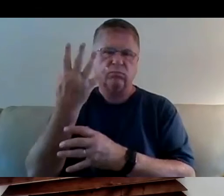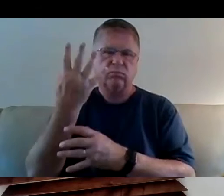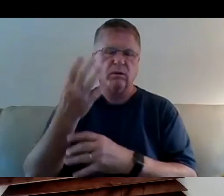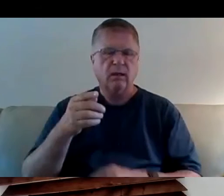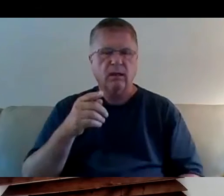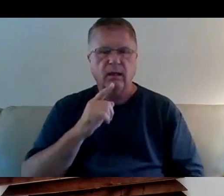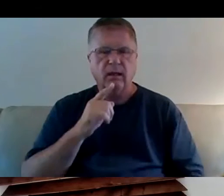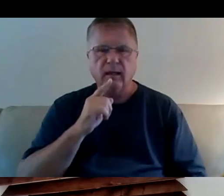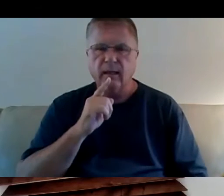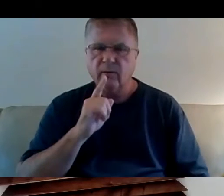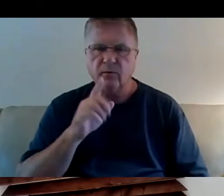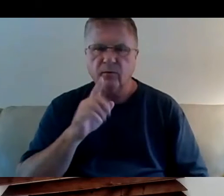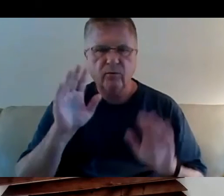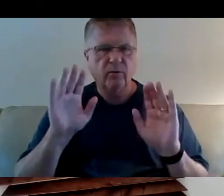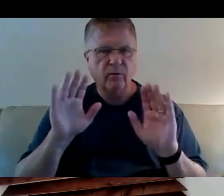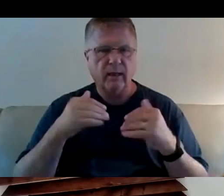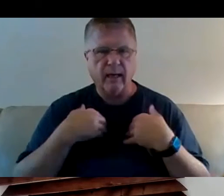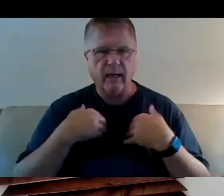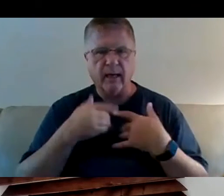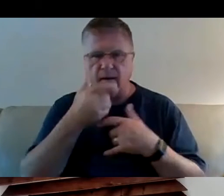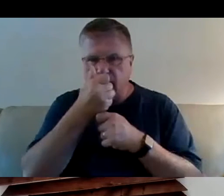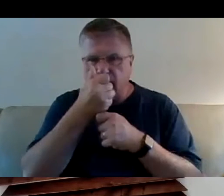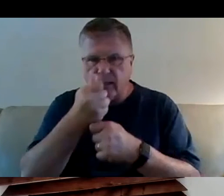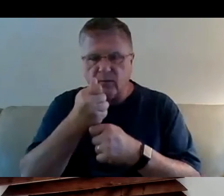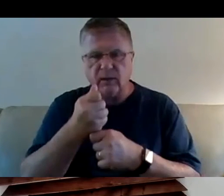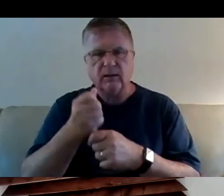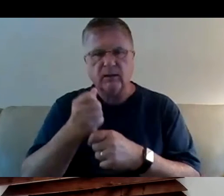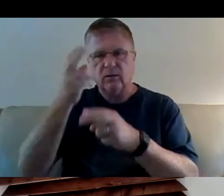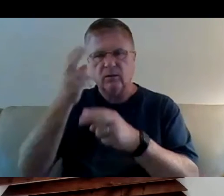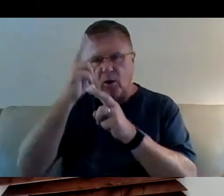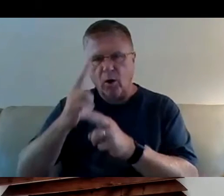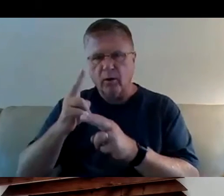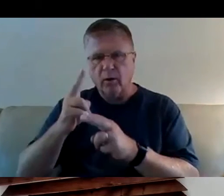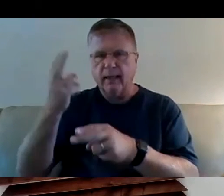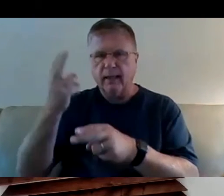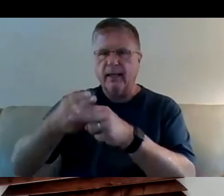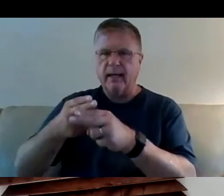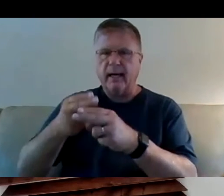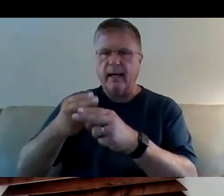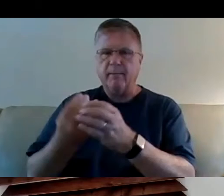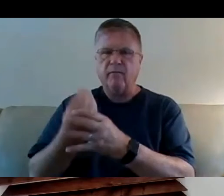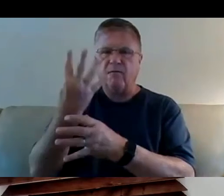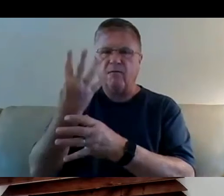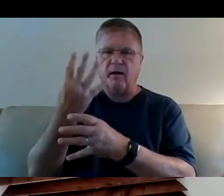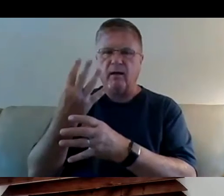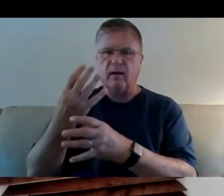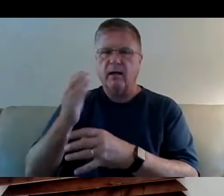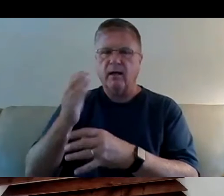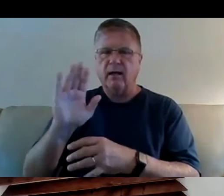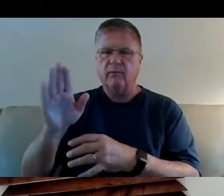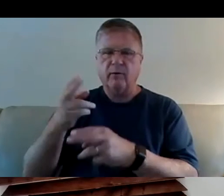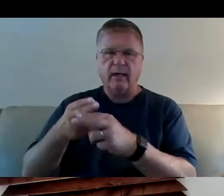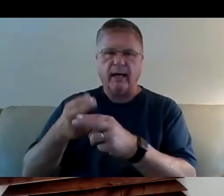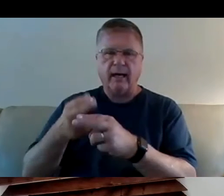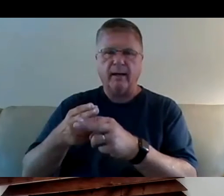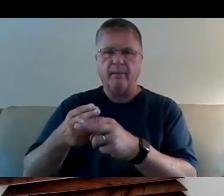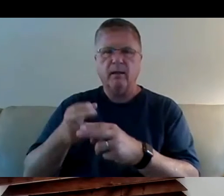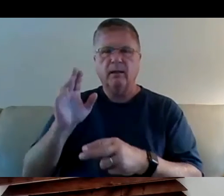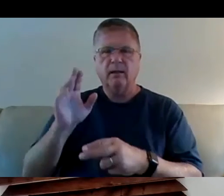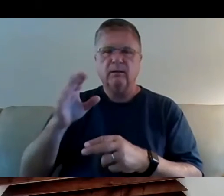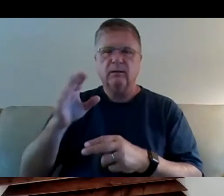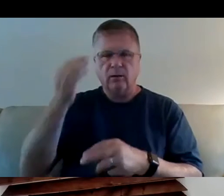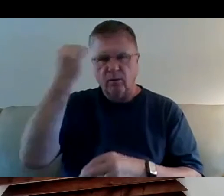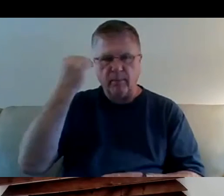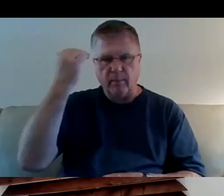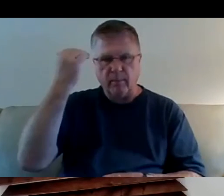the interest to name the fountain after her, and so that her legacy can be